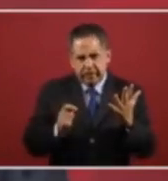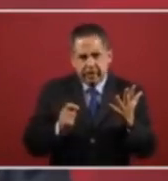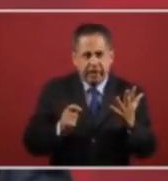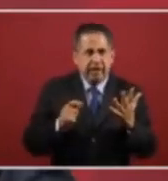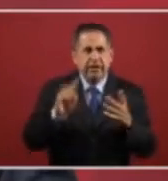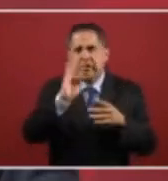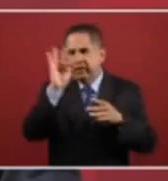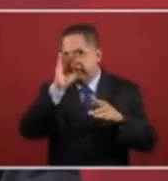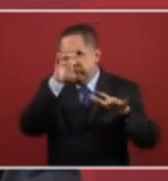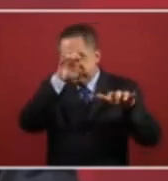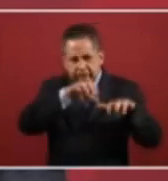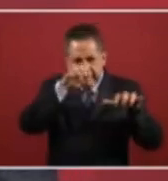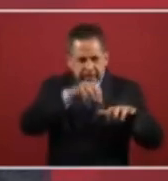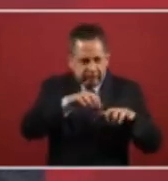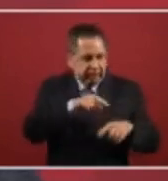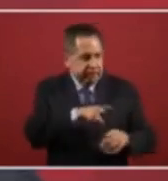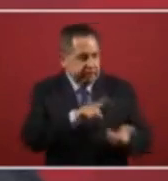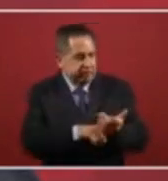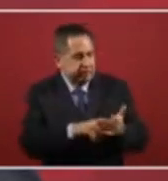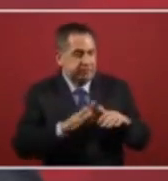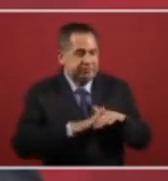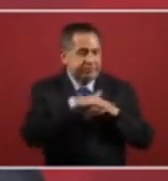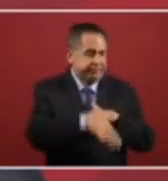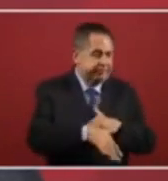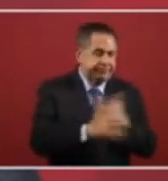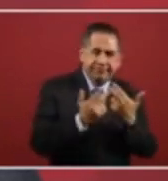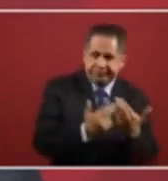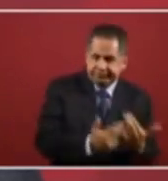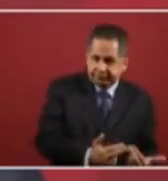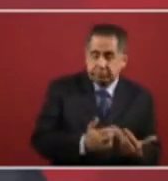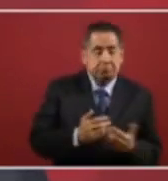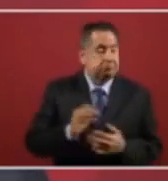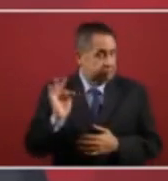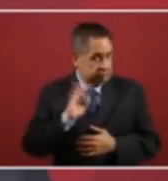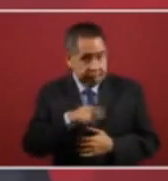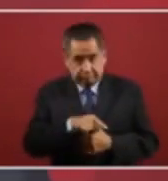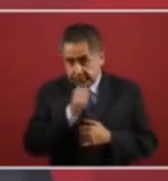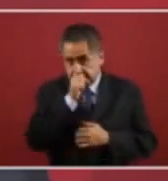vulnerabilities are in every area. And so if there was